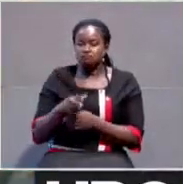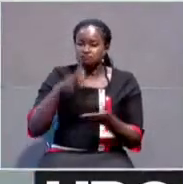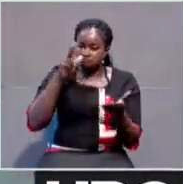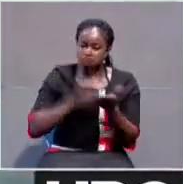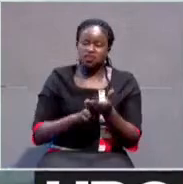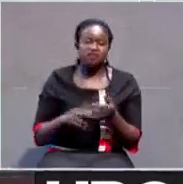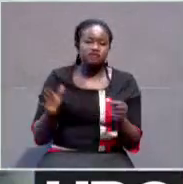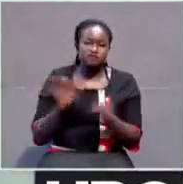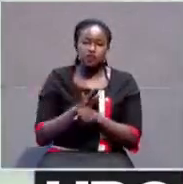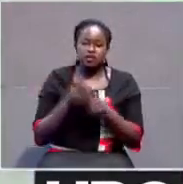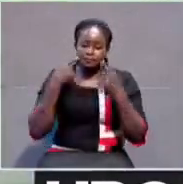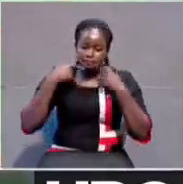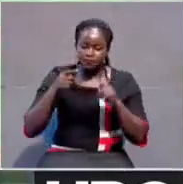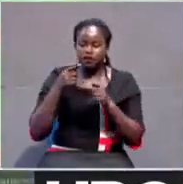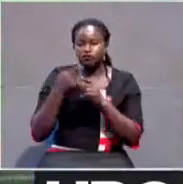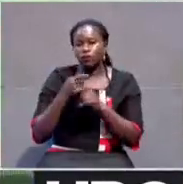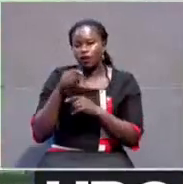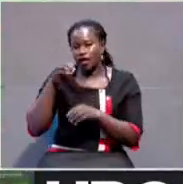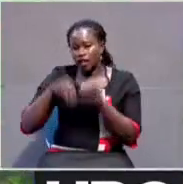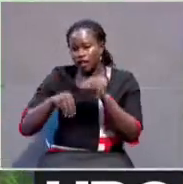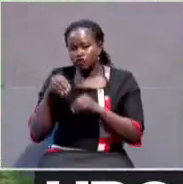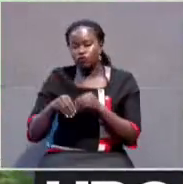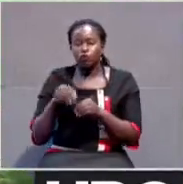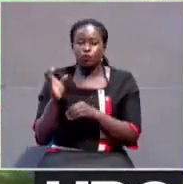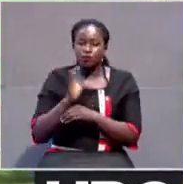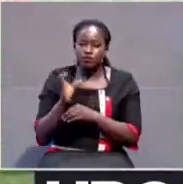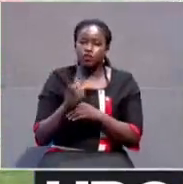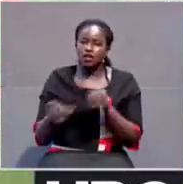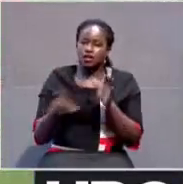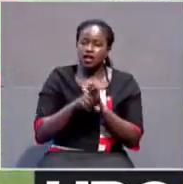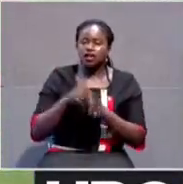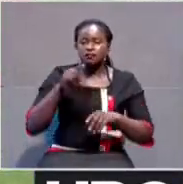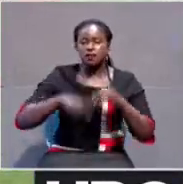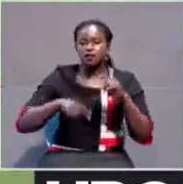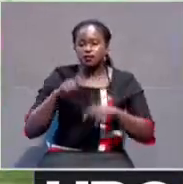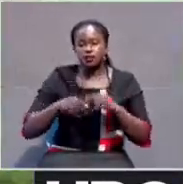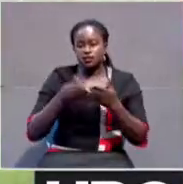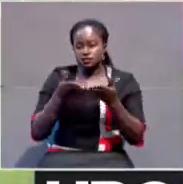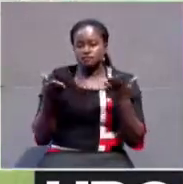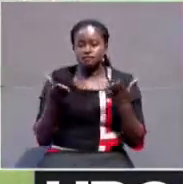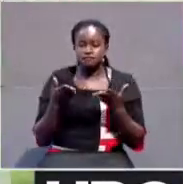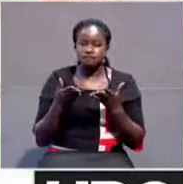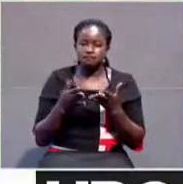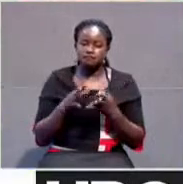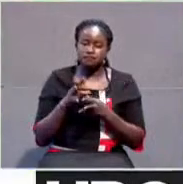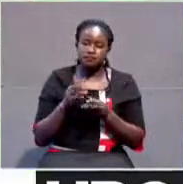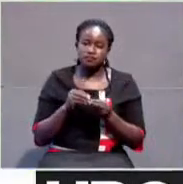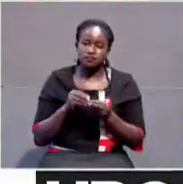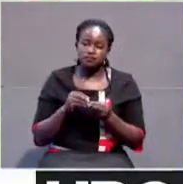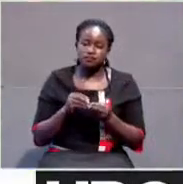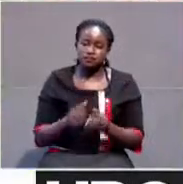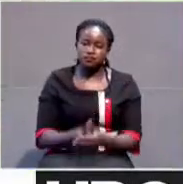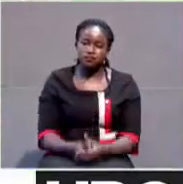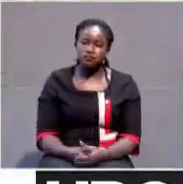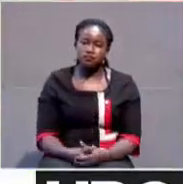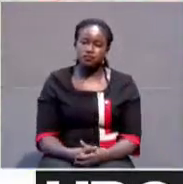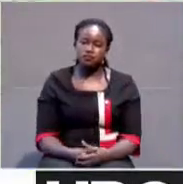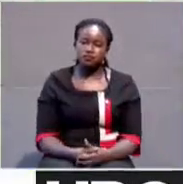fully cleared by the Electoral Commission to legally participate. Deborah Namamonde, UBC News.